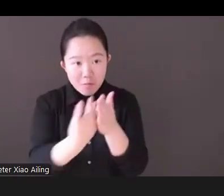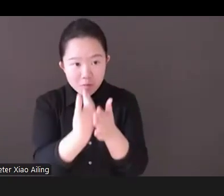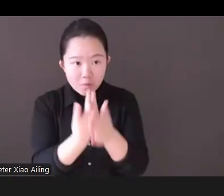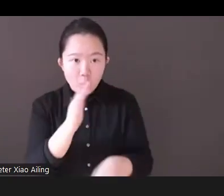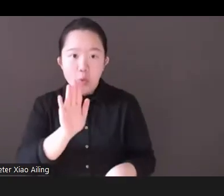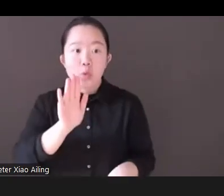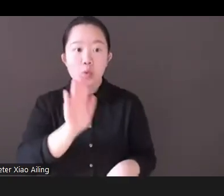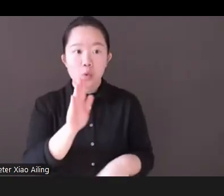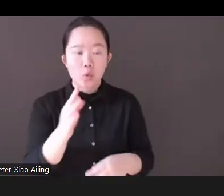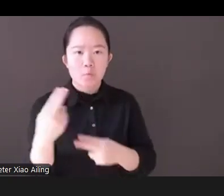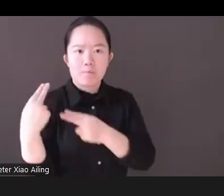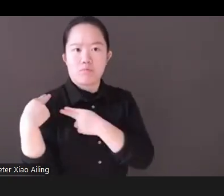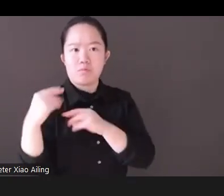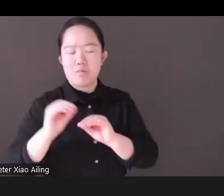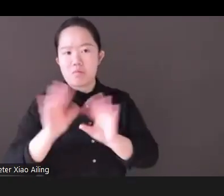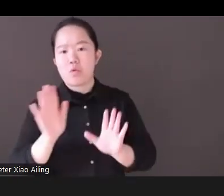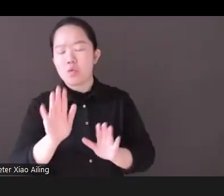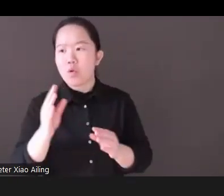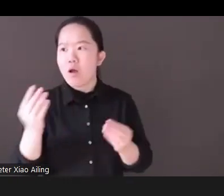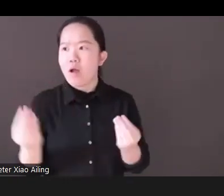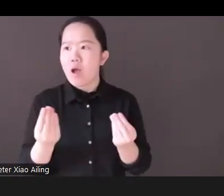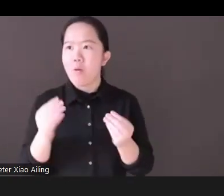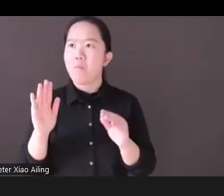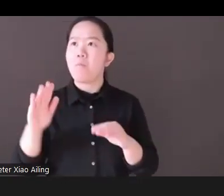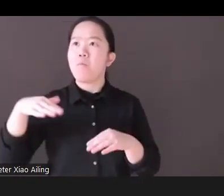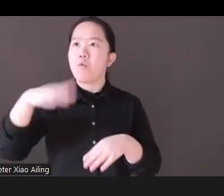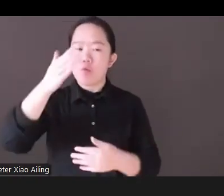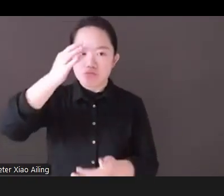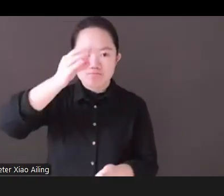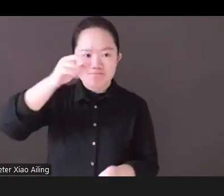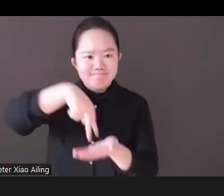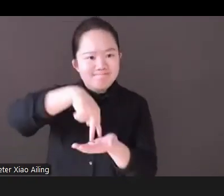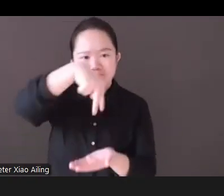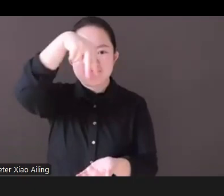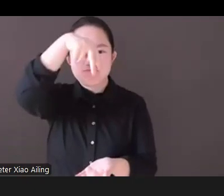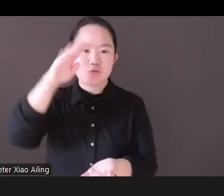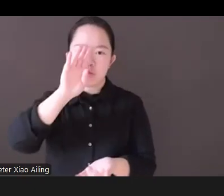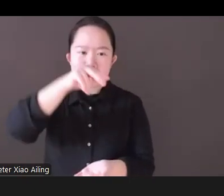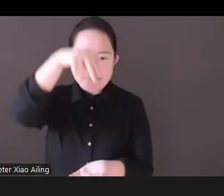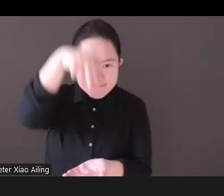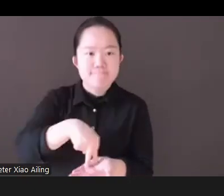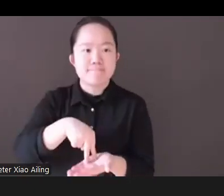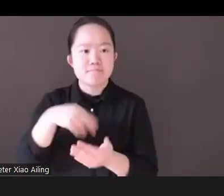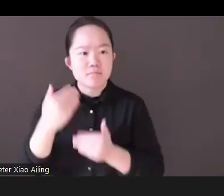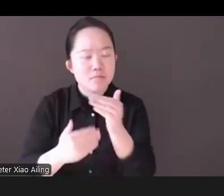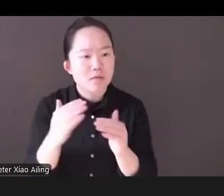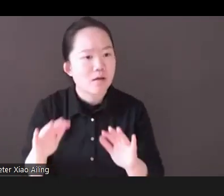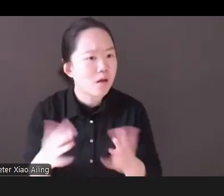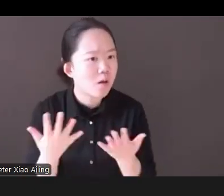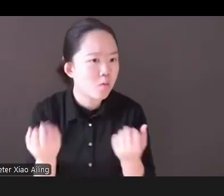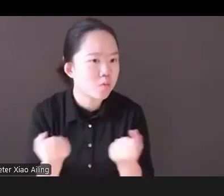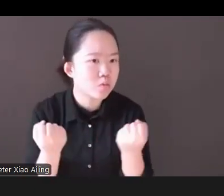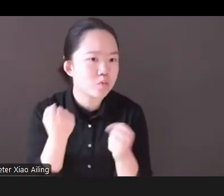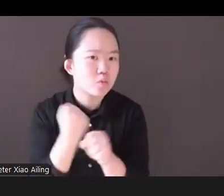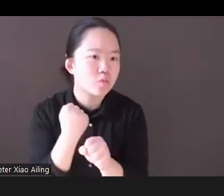you going to do that more practically? How are you going to do, like in Finland? Okay. Yeah. As I mentioned,